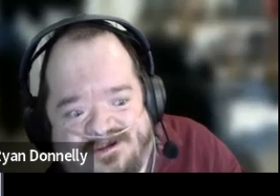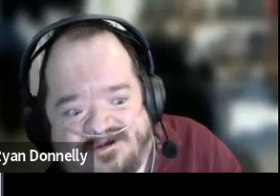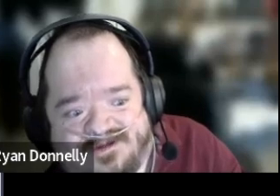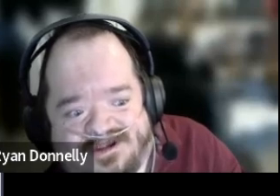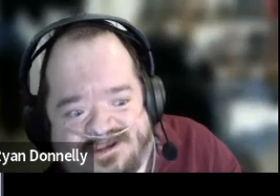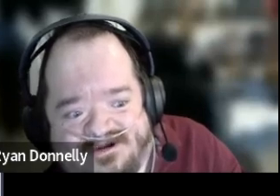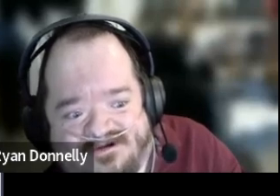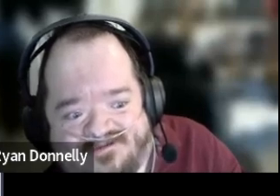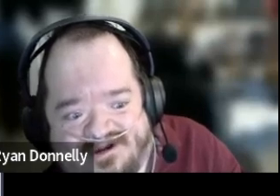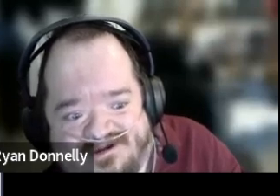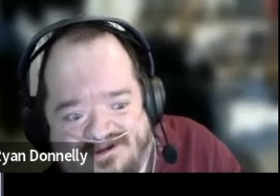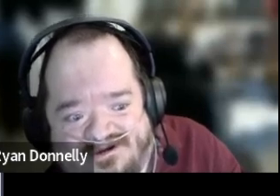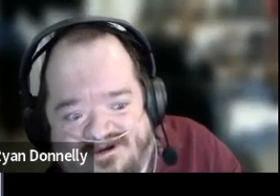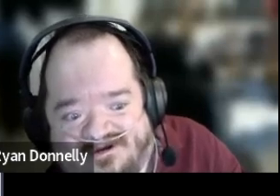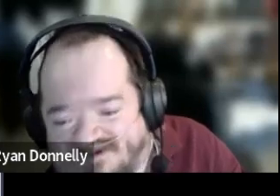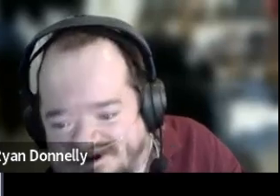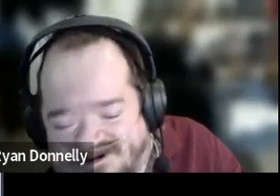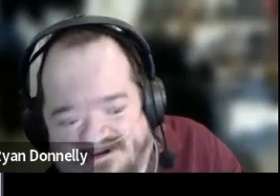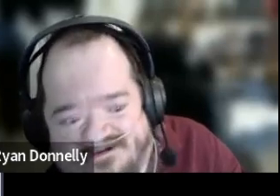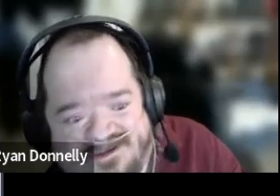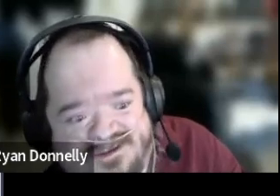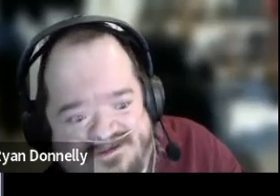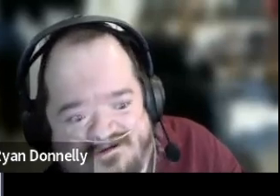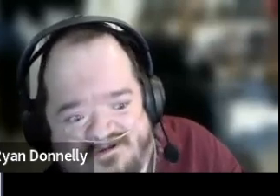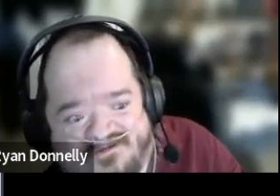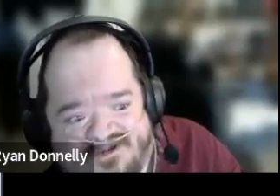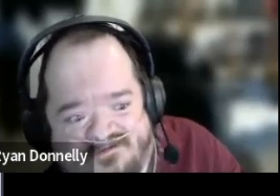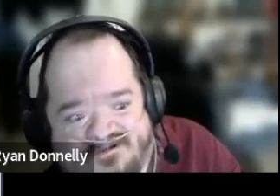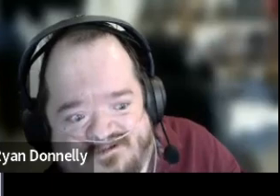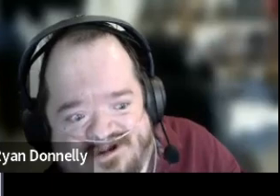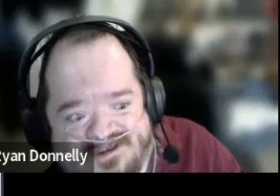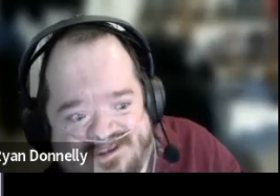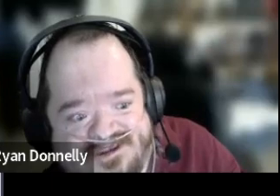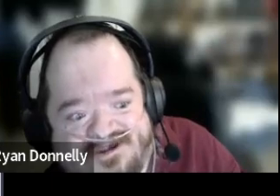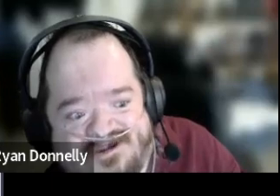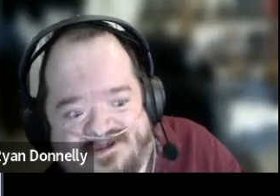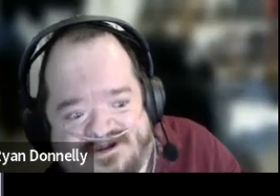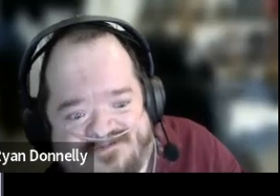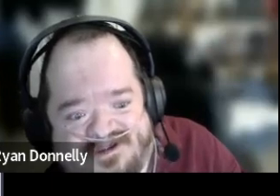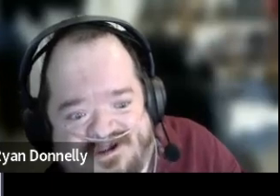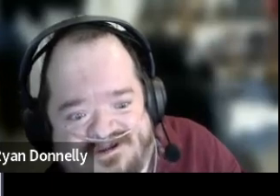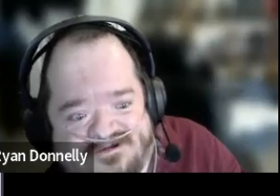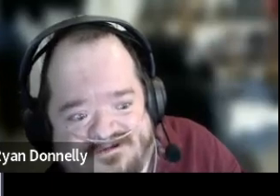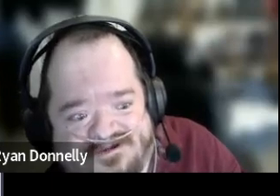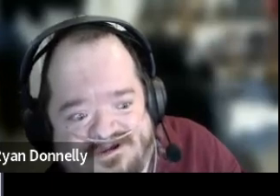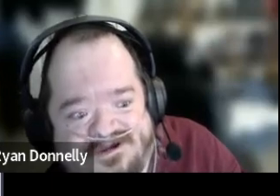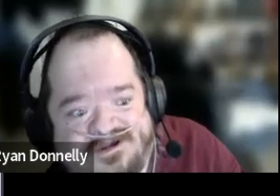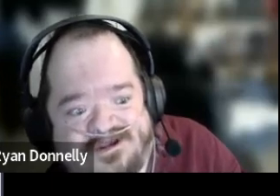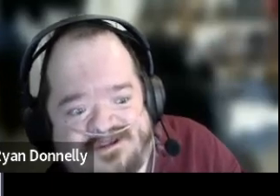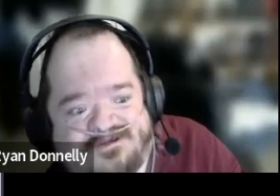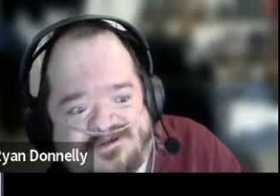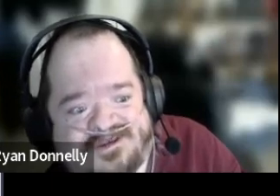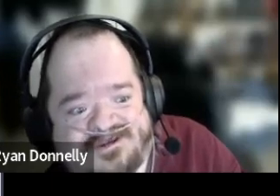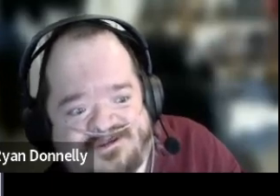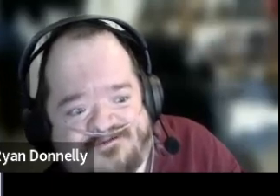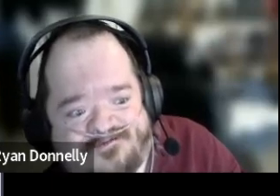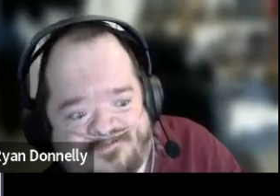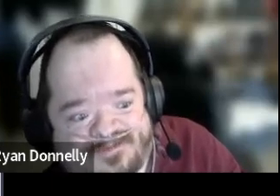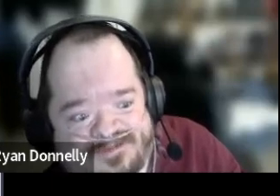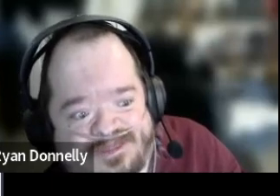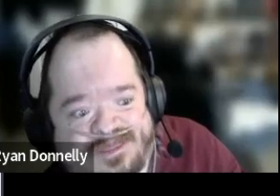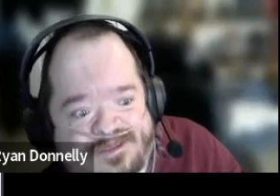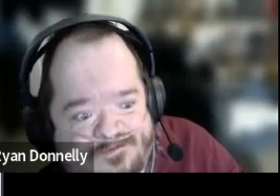the click here button right here to see all of the bill requests that have been entered into the